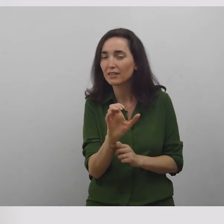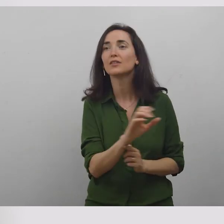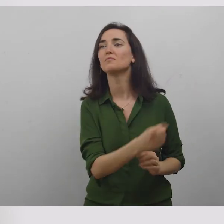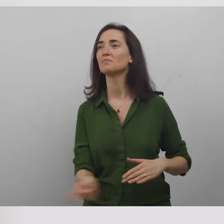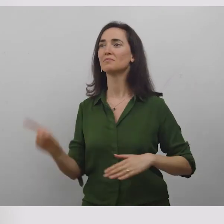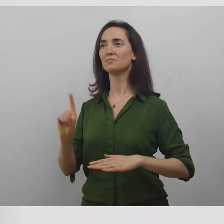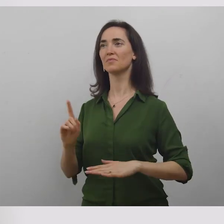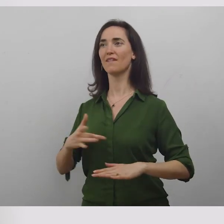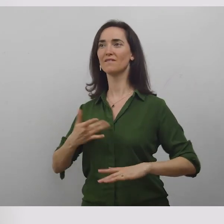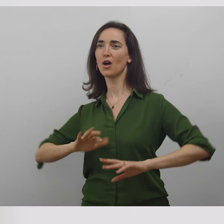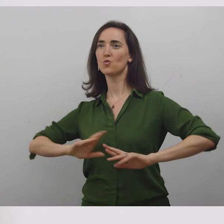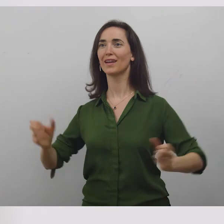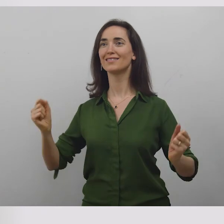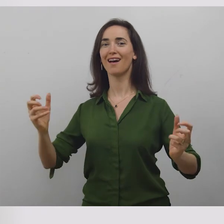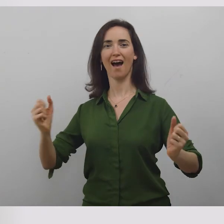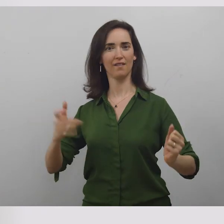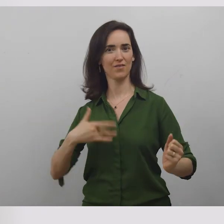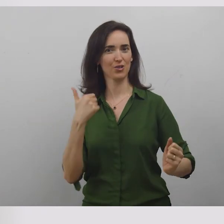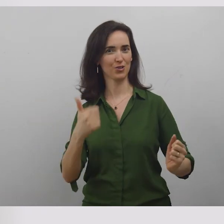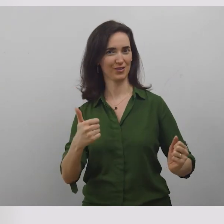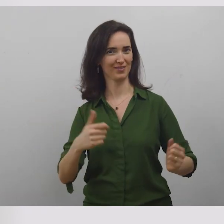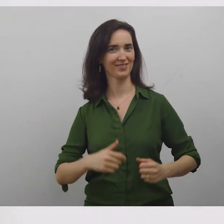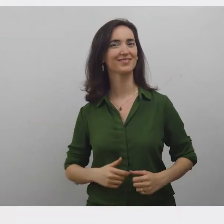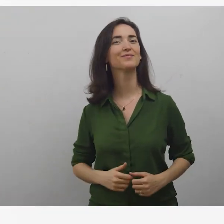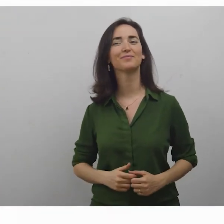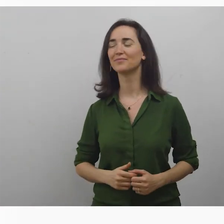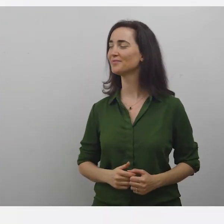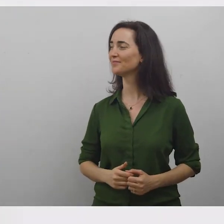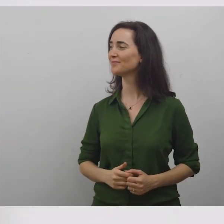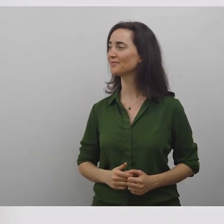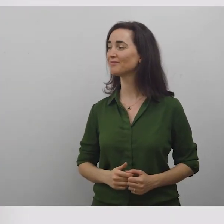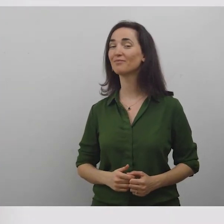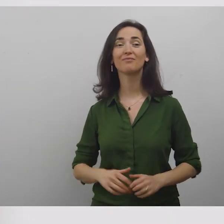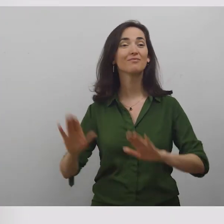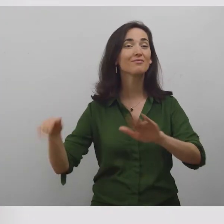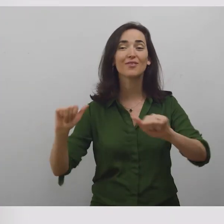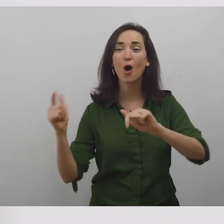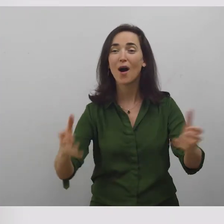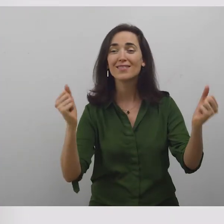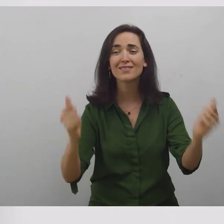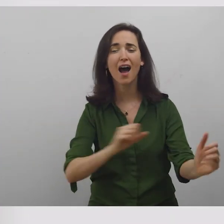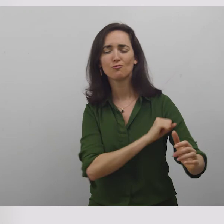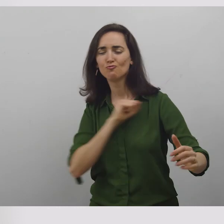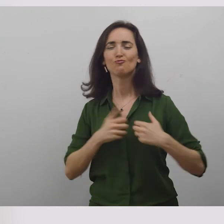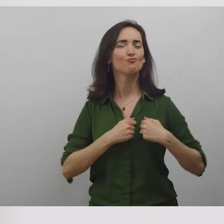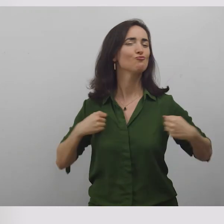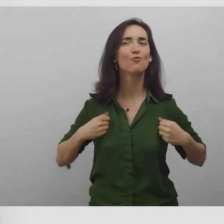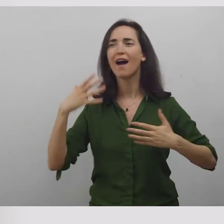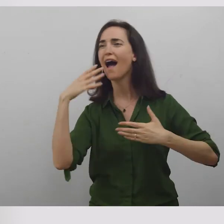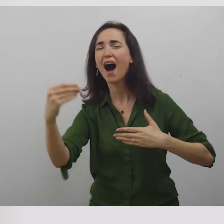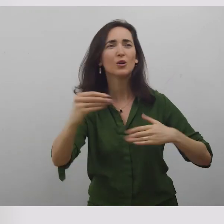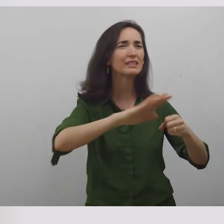and it'll really make a difference in how you feel when you get up there in front of the crowd. So to all those heroic sign language interpreters out